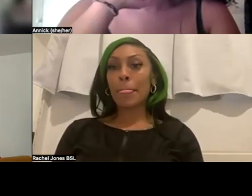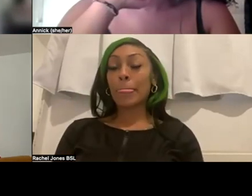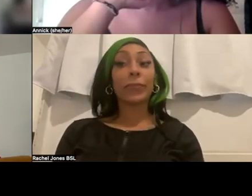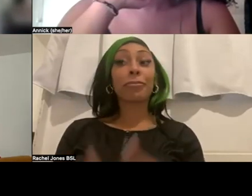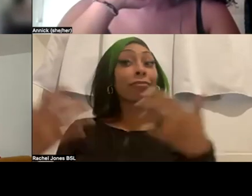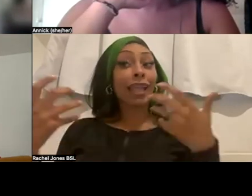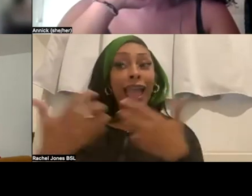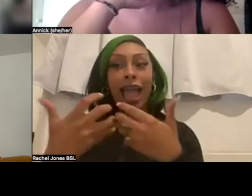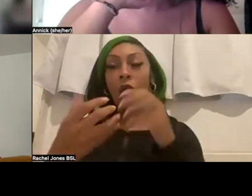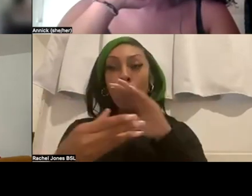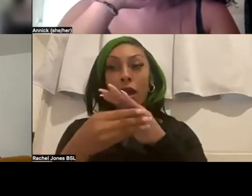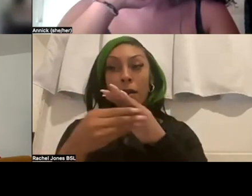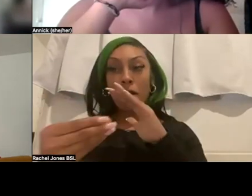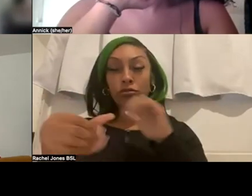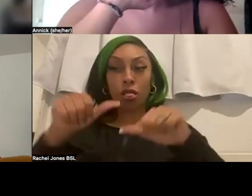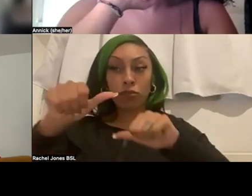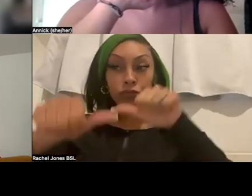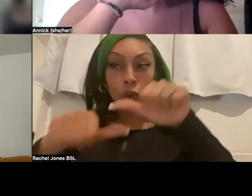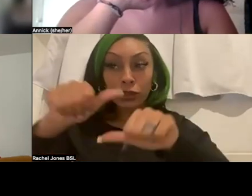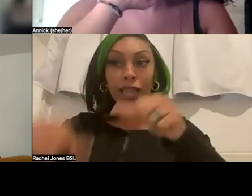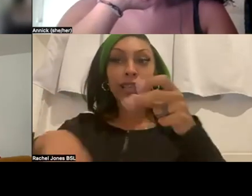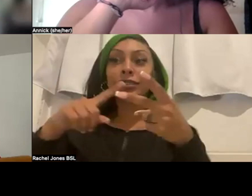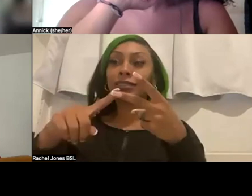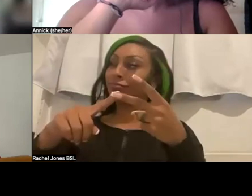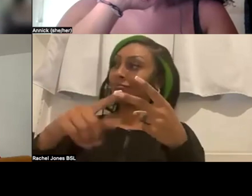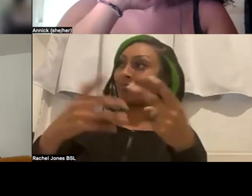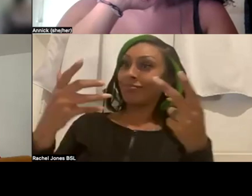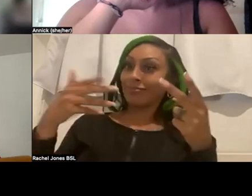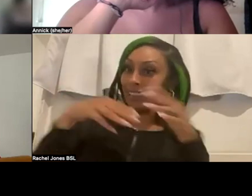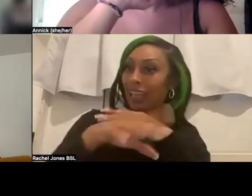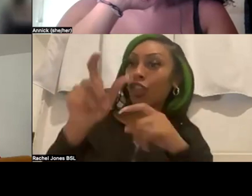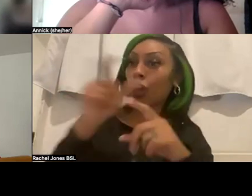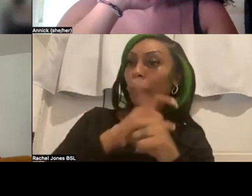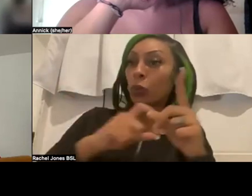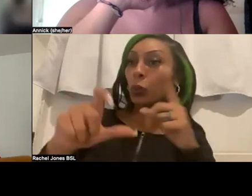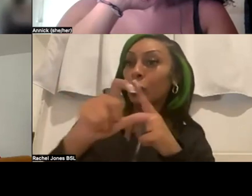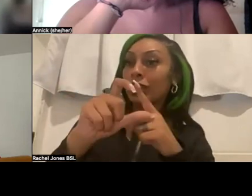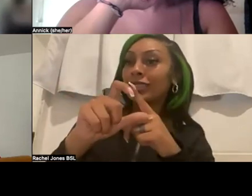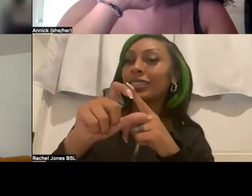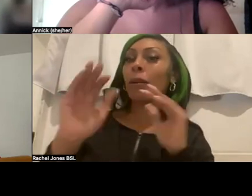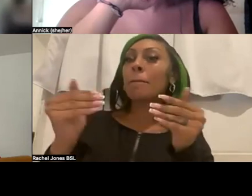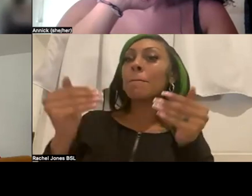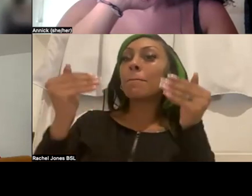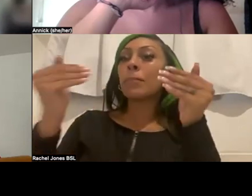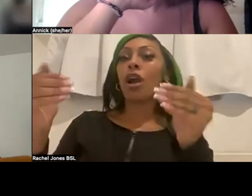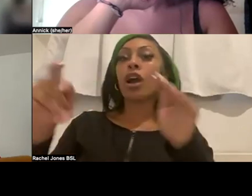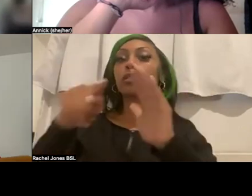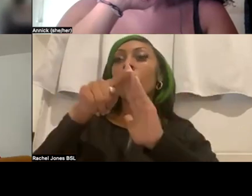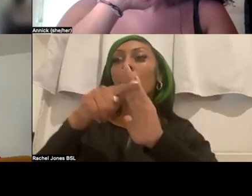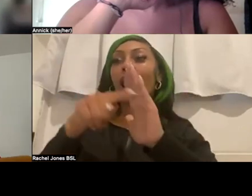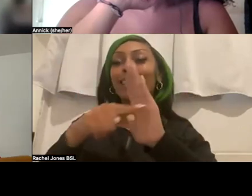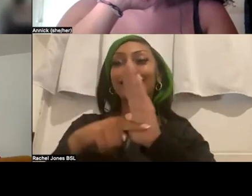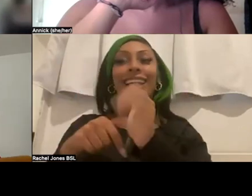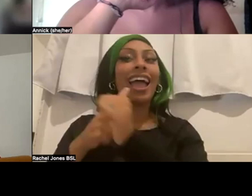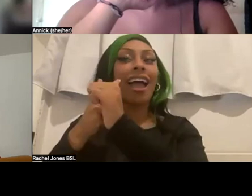different research processes and practices within our communities and beyond policy level advocacy, but also how we can